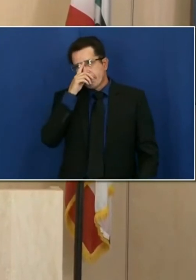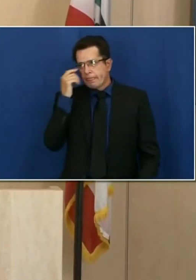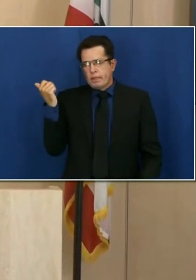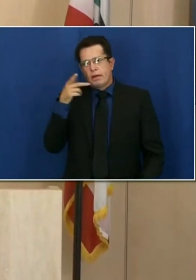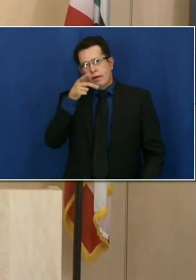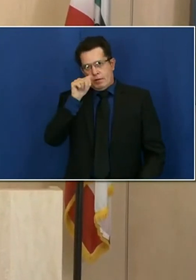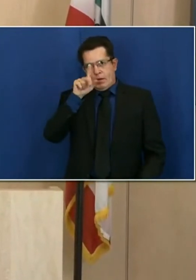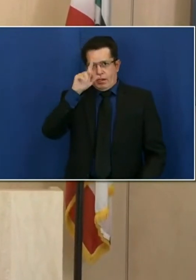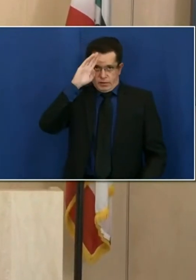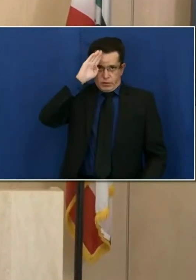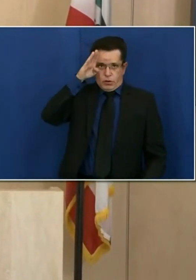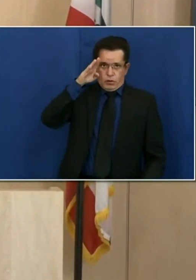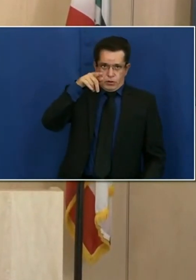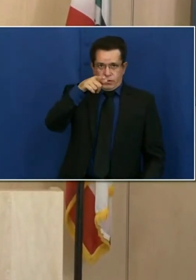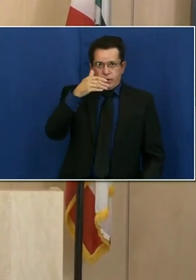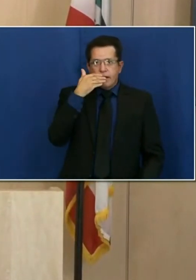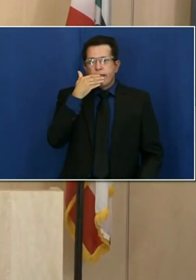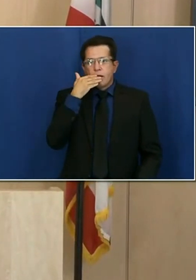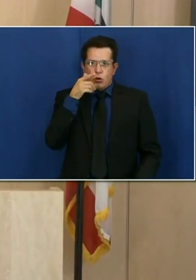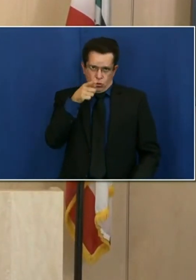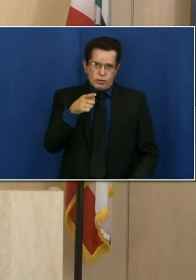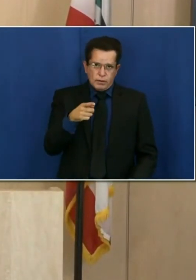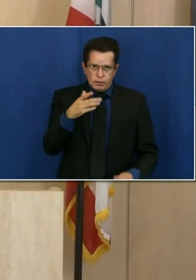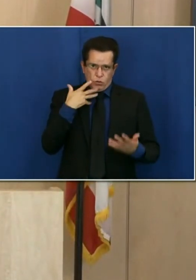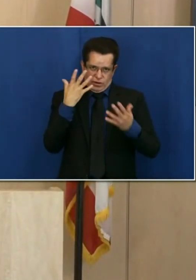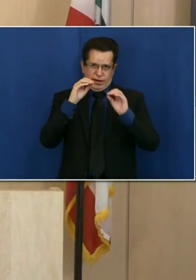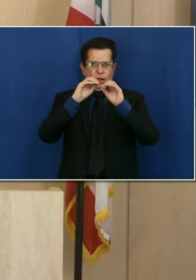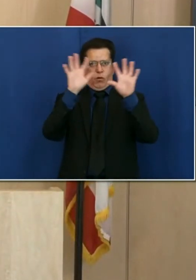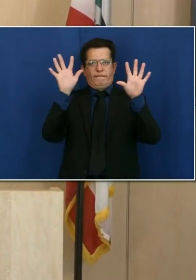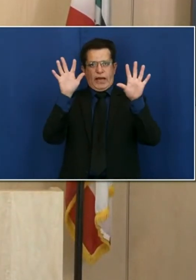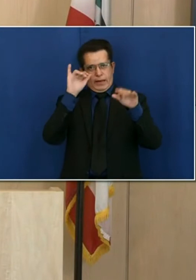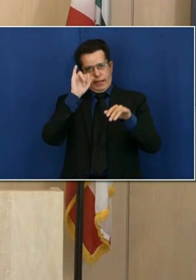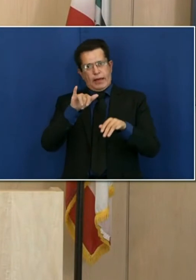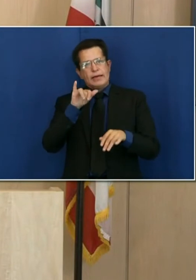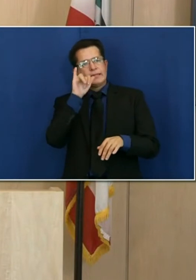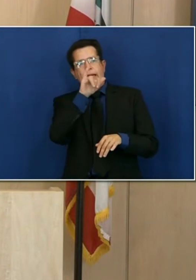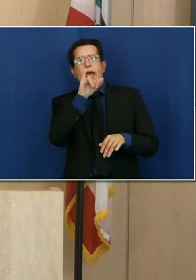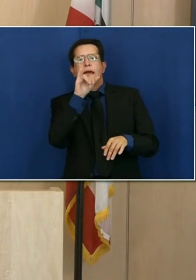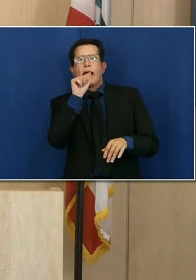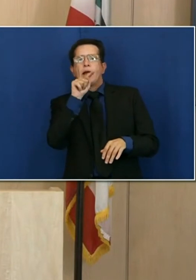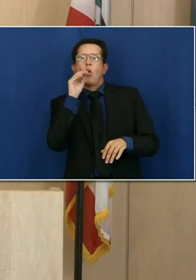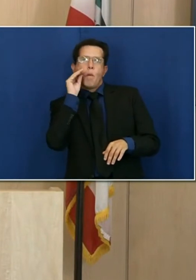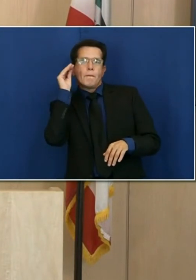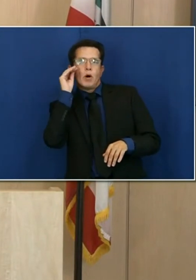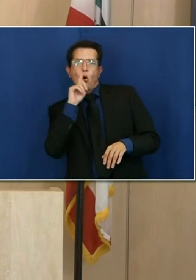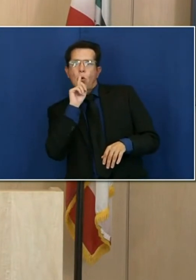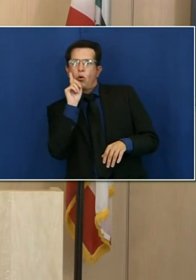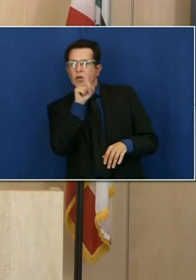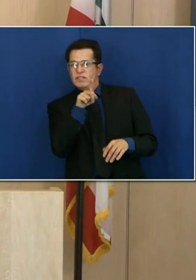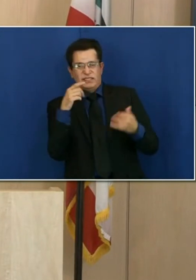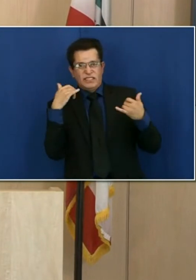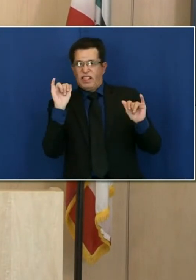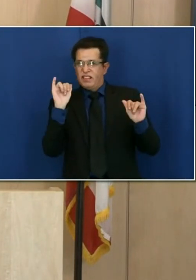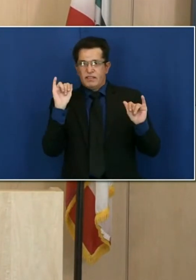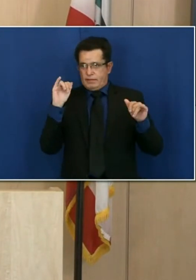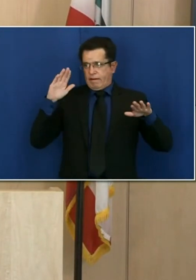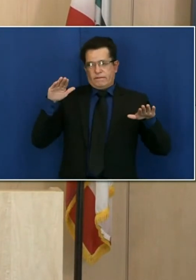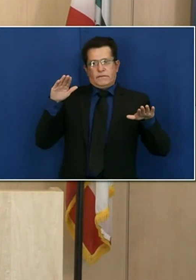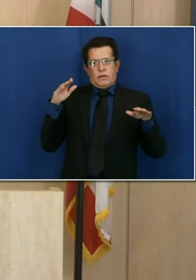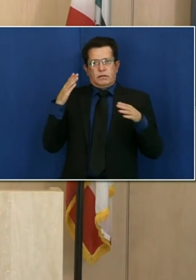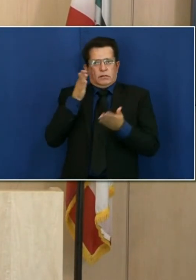Paul, thank you for the opportunity to clarify. The stay-at-home order actually technically has not been lifted by the